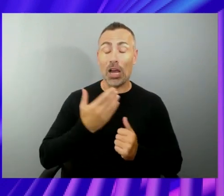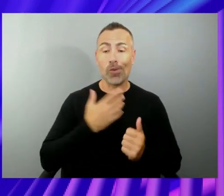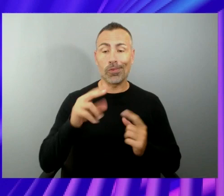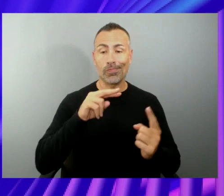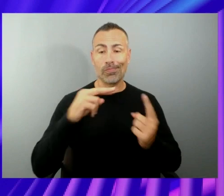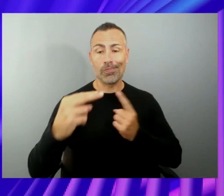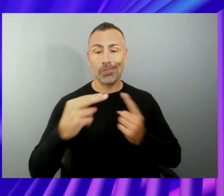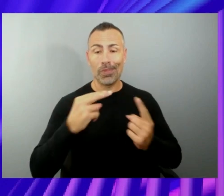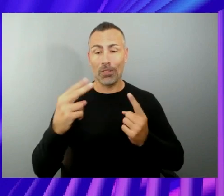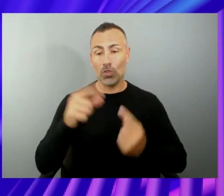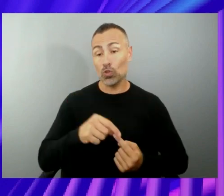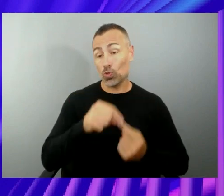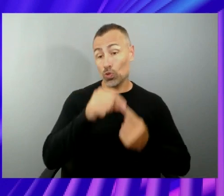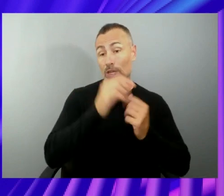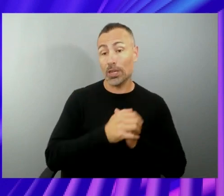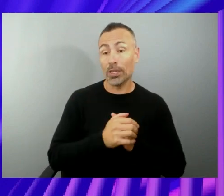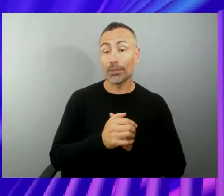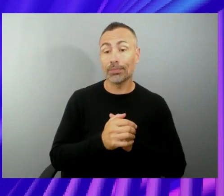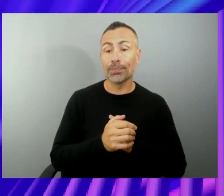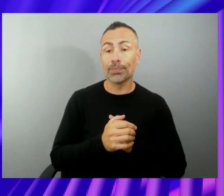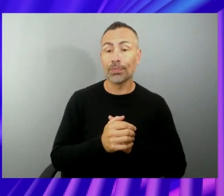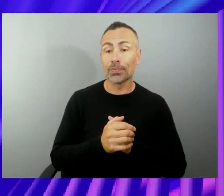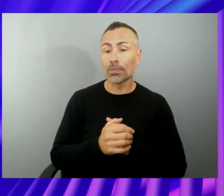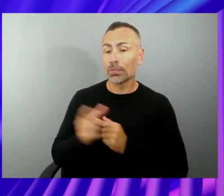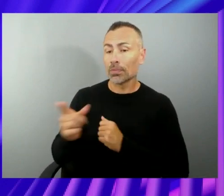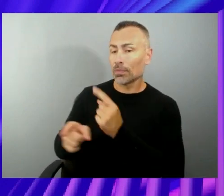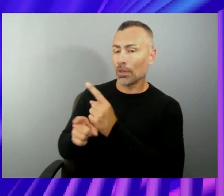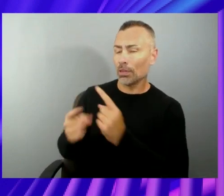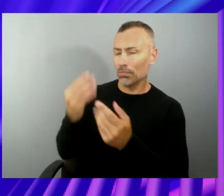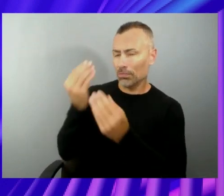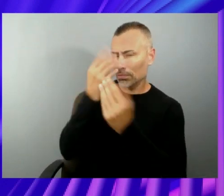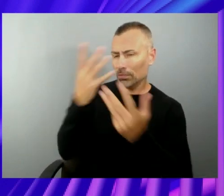telling one of the customers that today. Our point of view